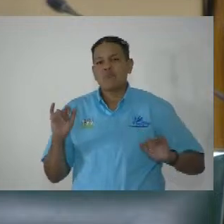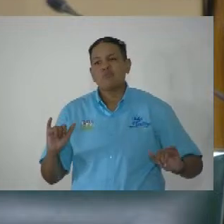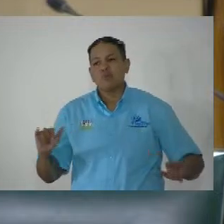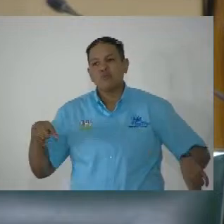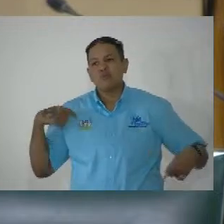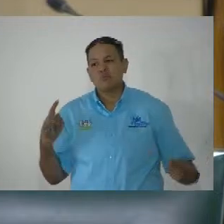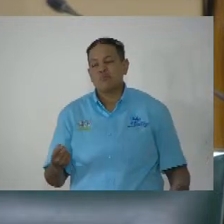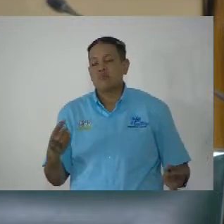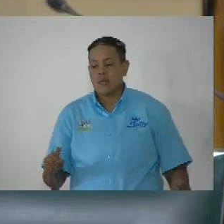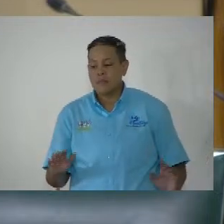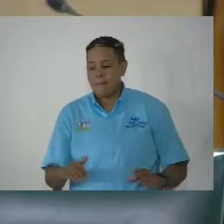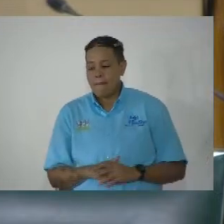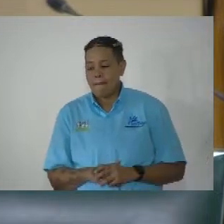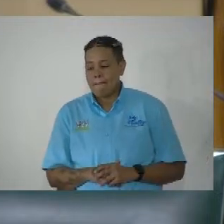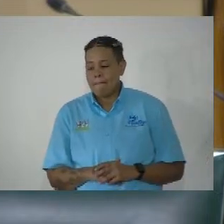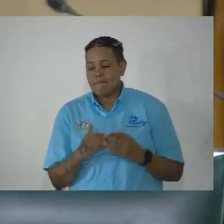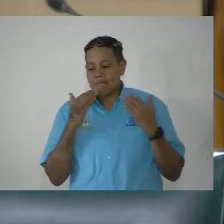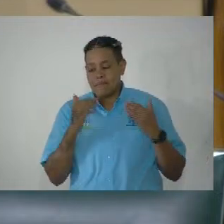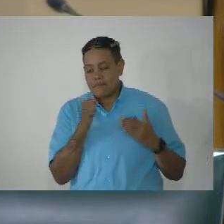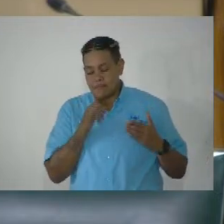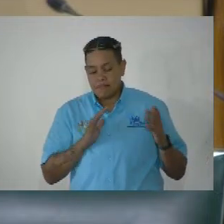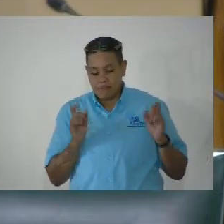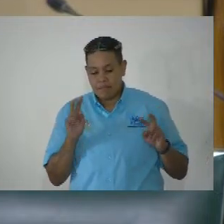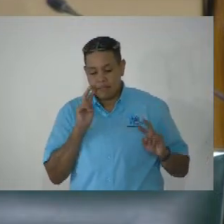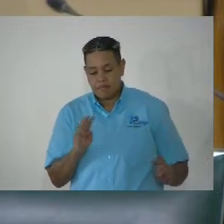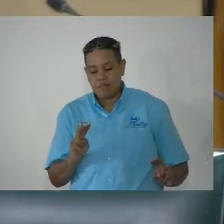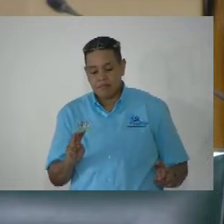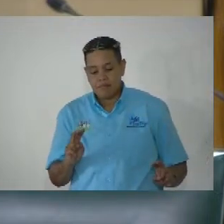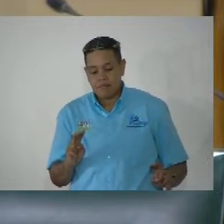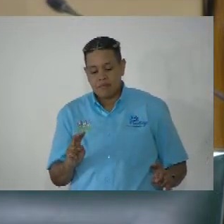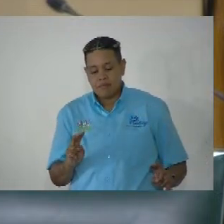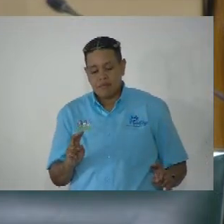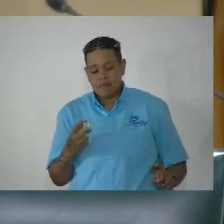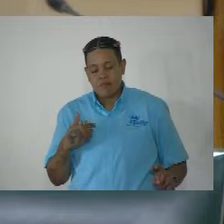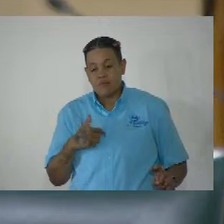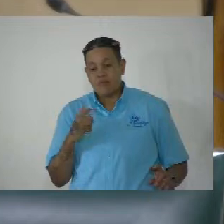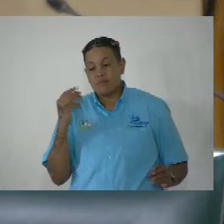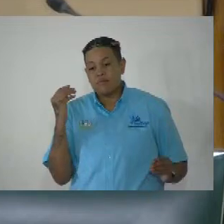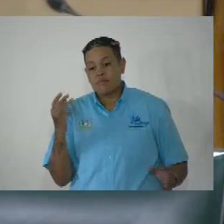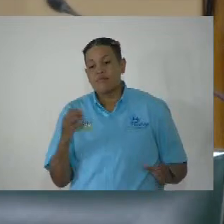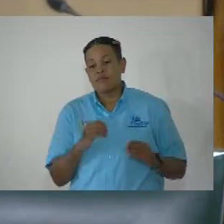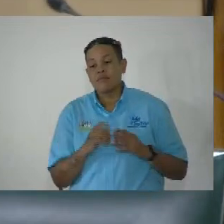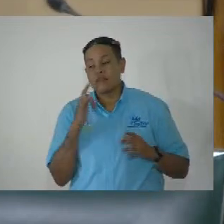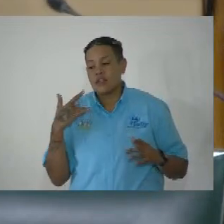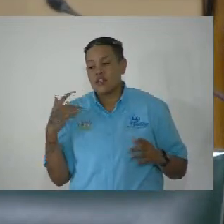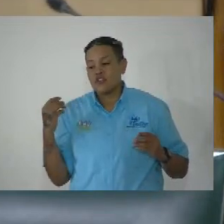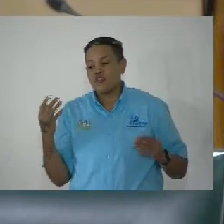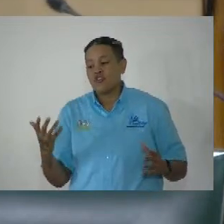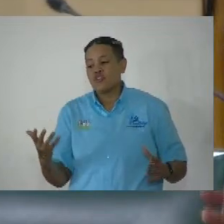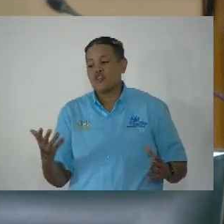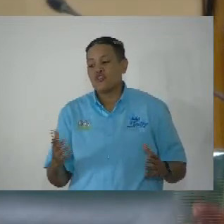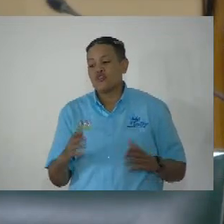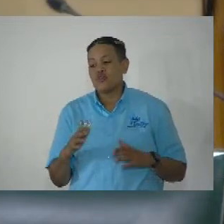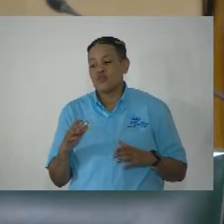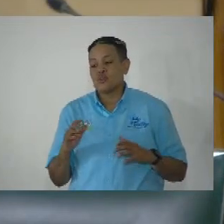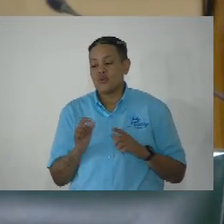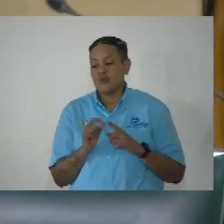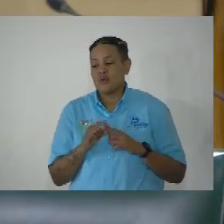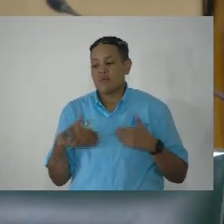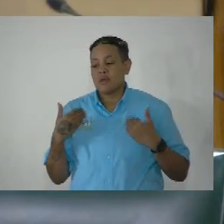presented. May it please you, Madam Speaker, as we then say in the traditional words, a Merry